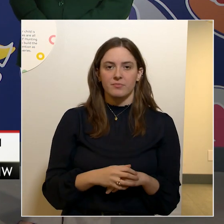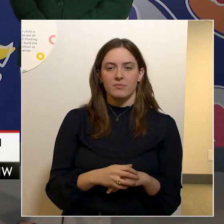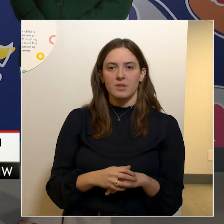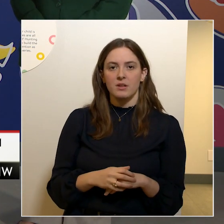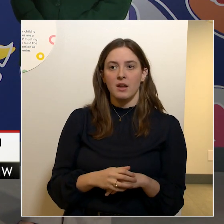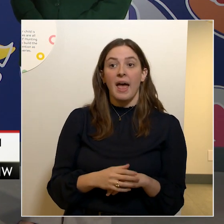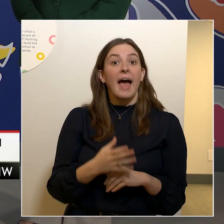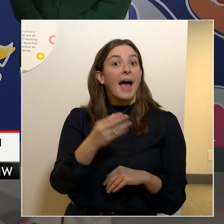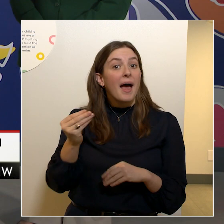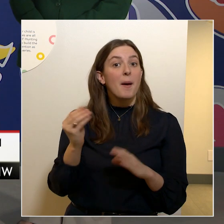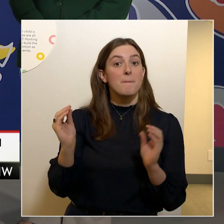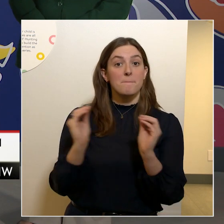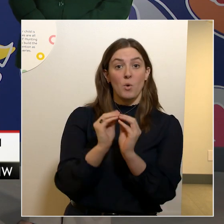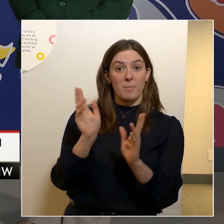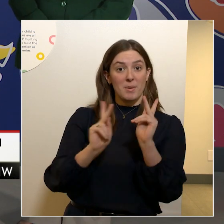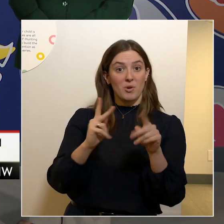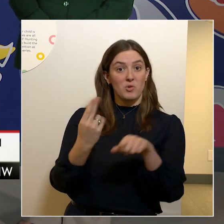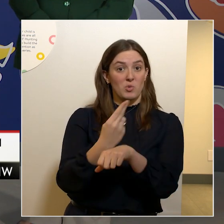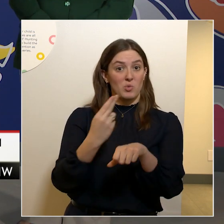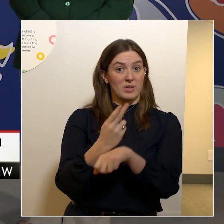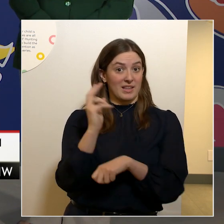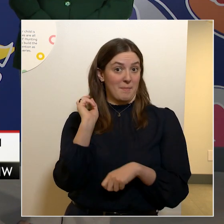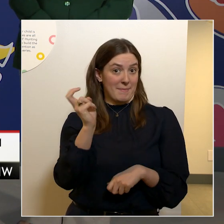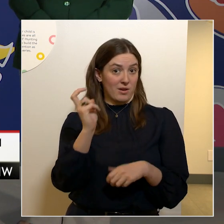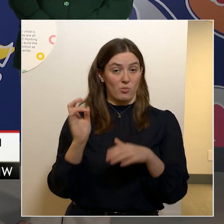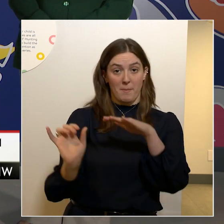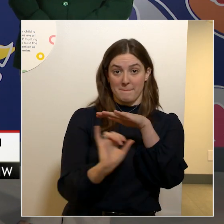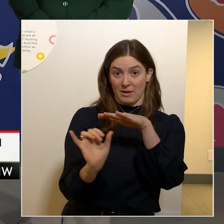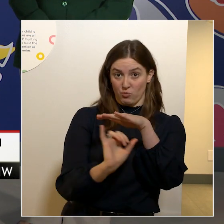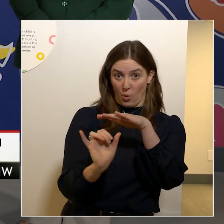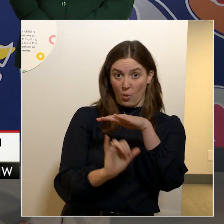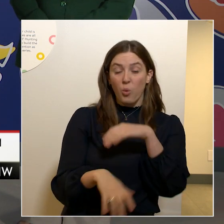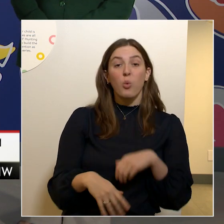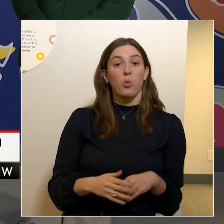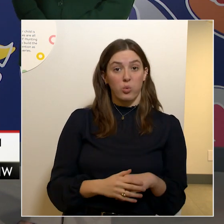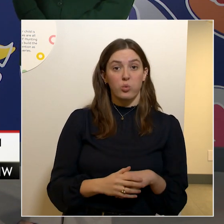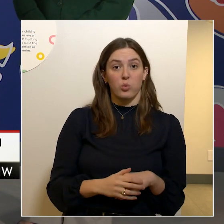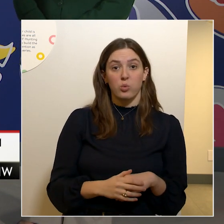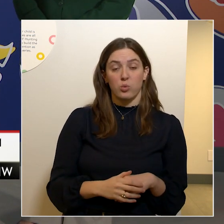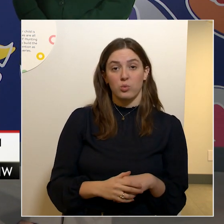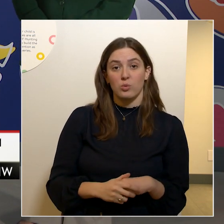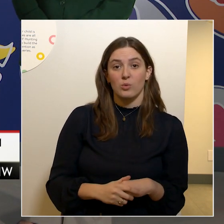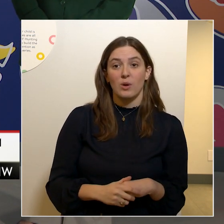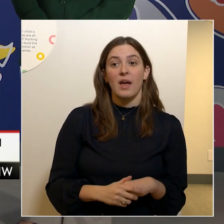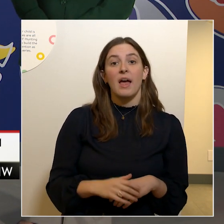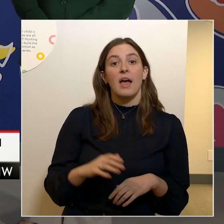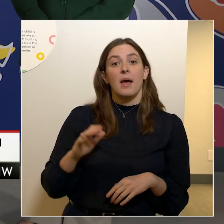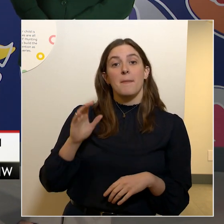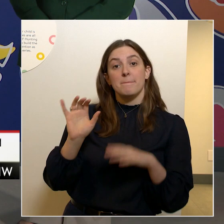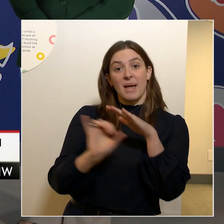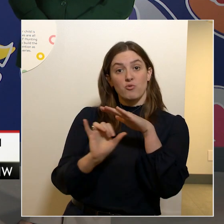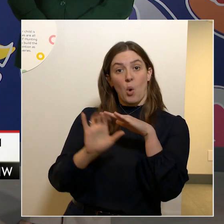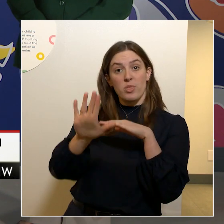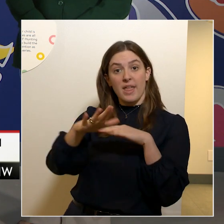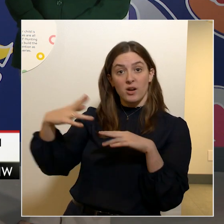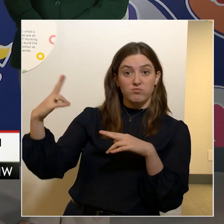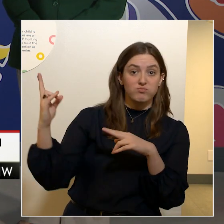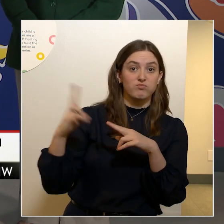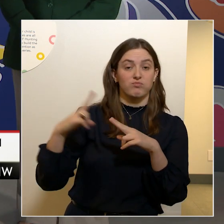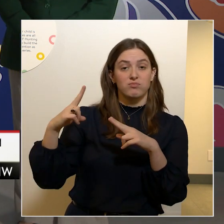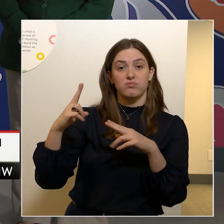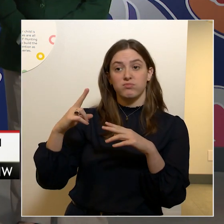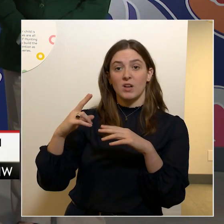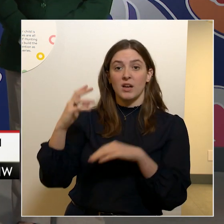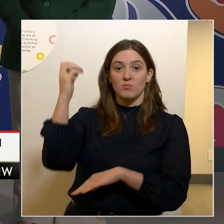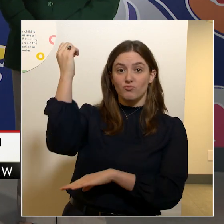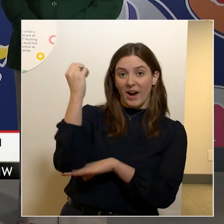using our Metro and coming downtown. Metro had its best ridership day since the pandemic